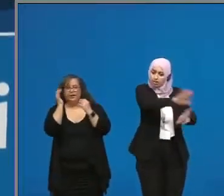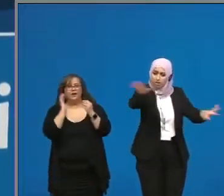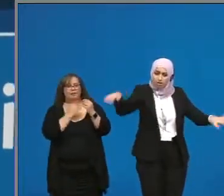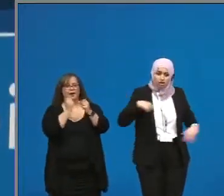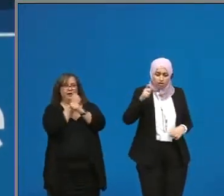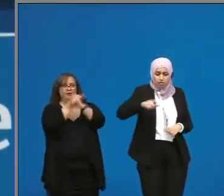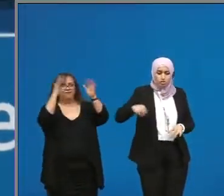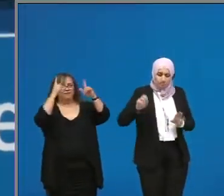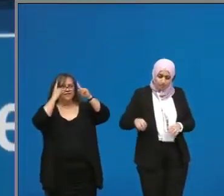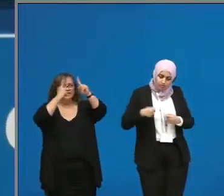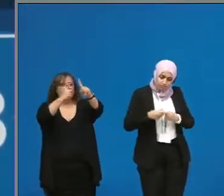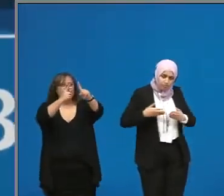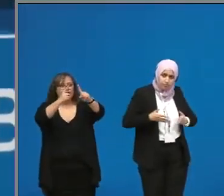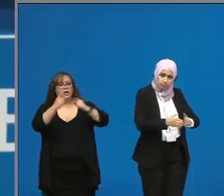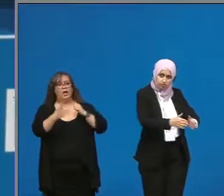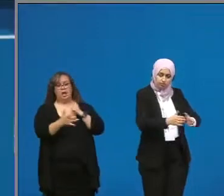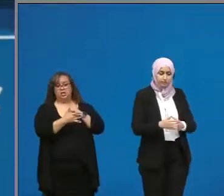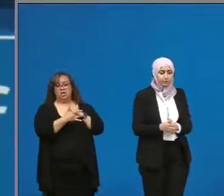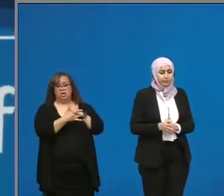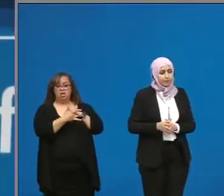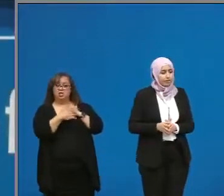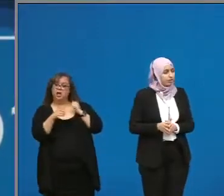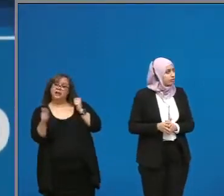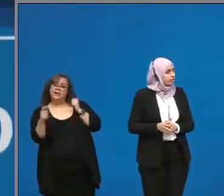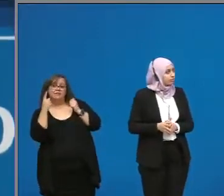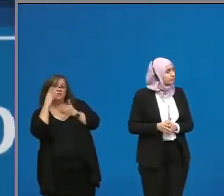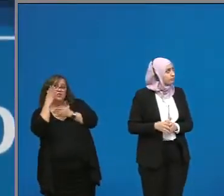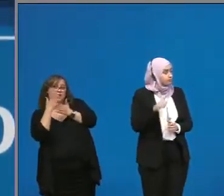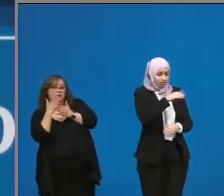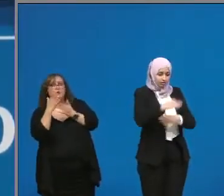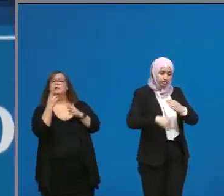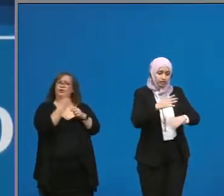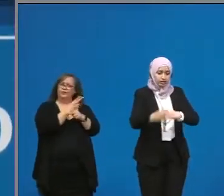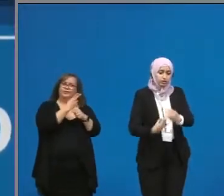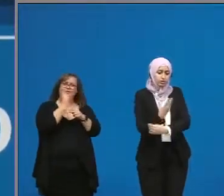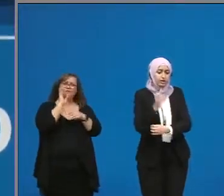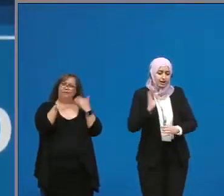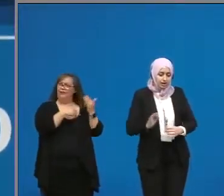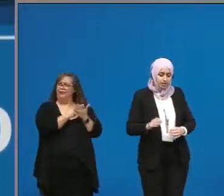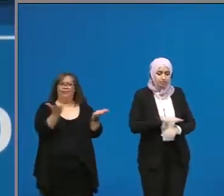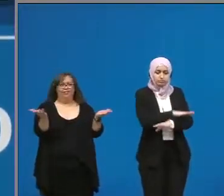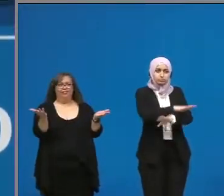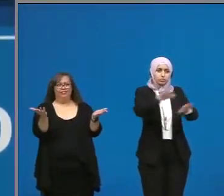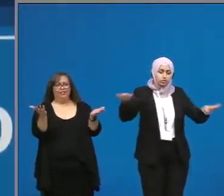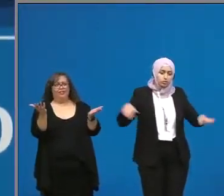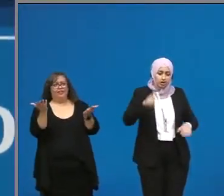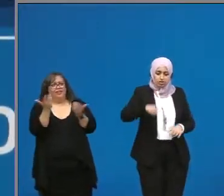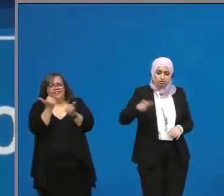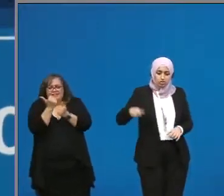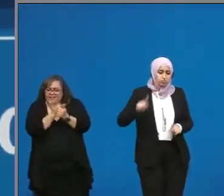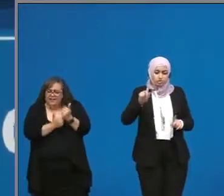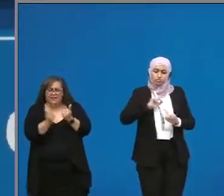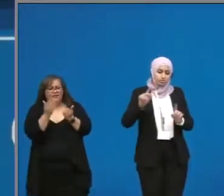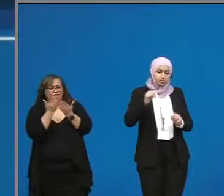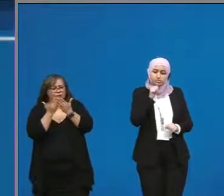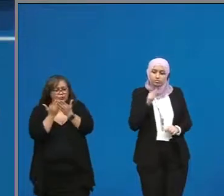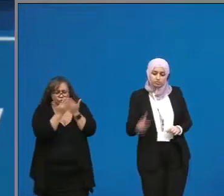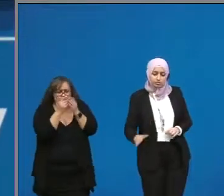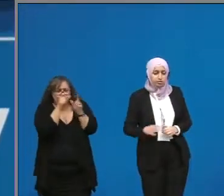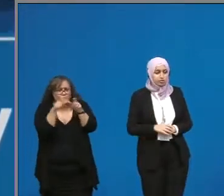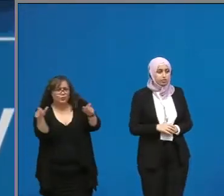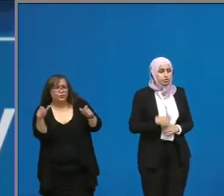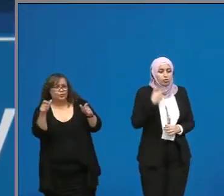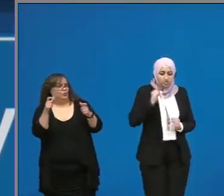forward. Technology should be necessary for some and useful for all. And remember this, that every student deserves the opportunity that AT